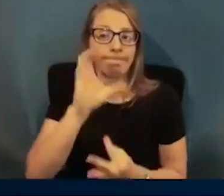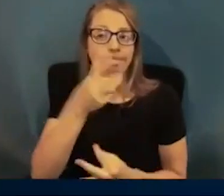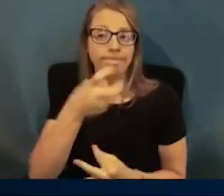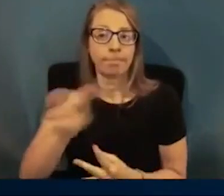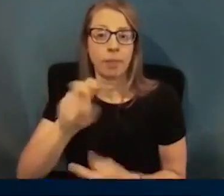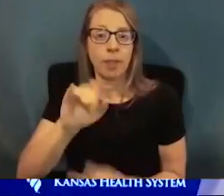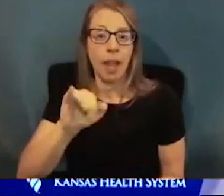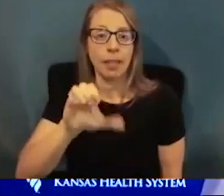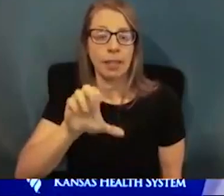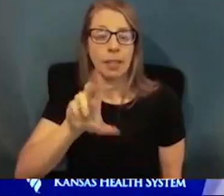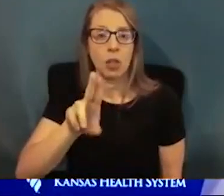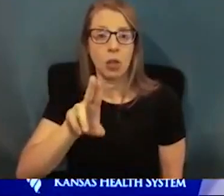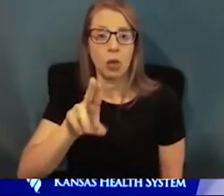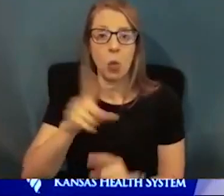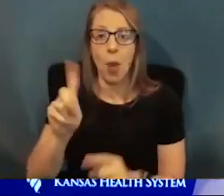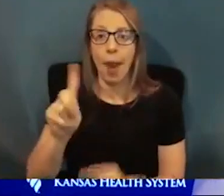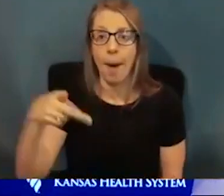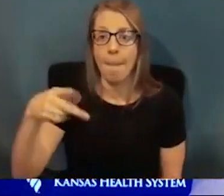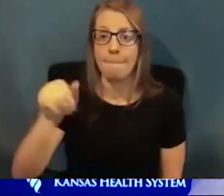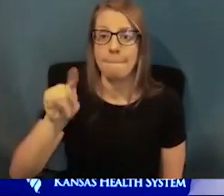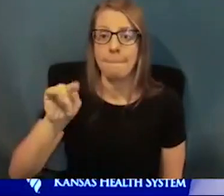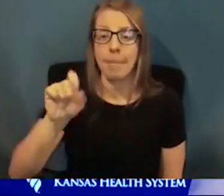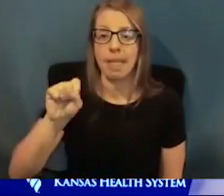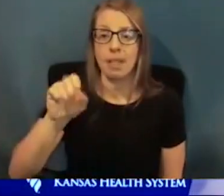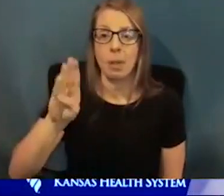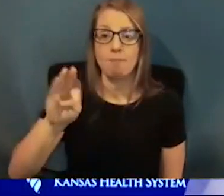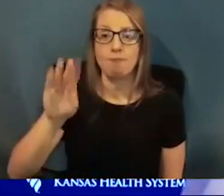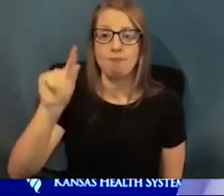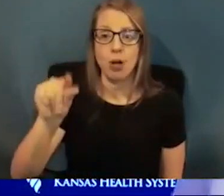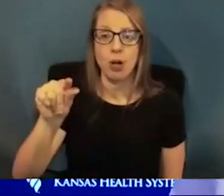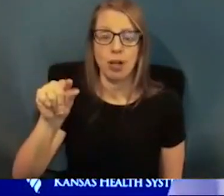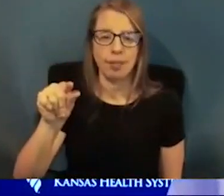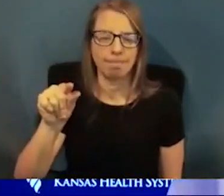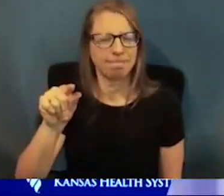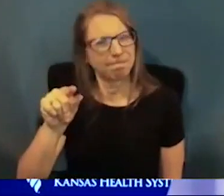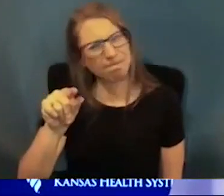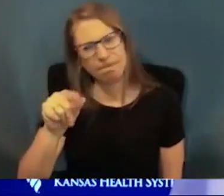Pittsburgh. Mm-hmm. Yeah, I don't have a very good handle on